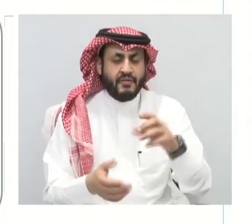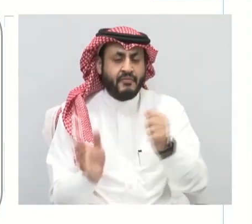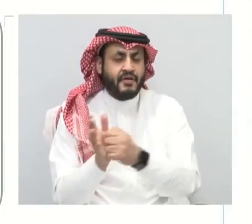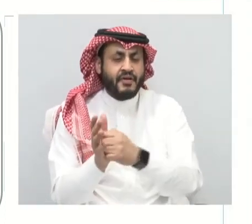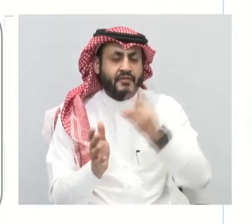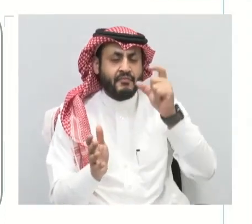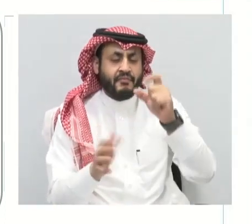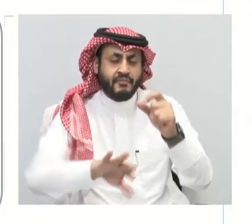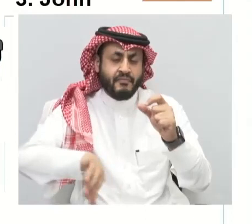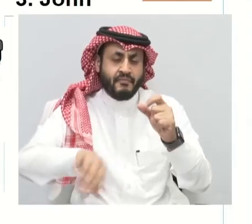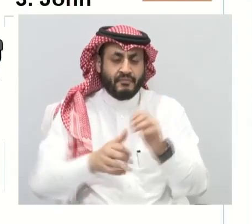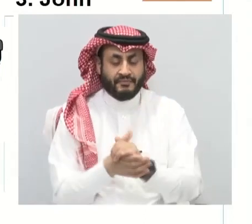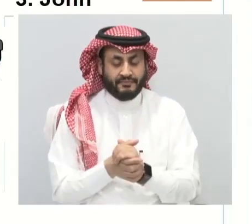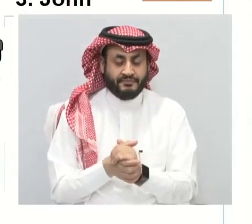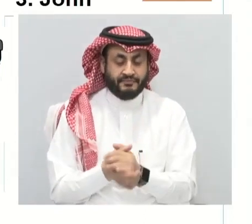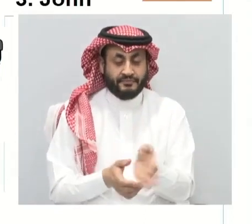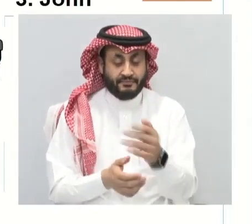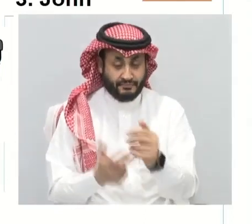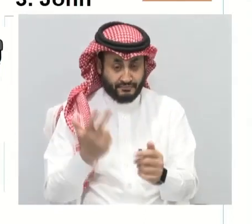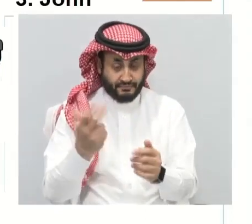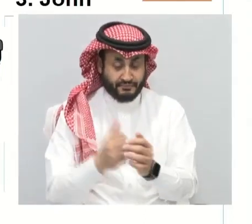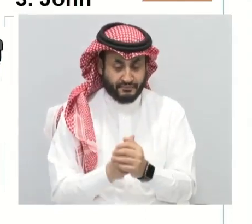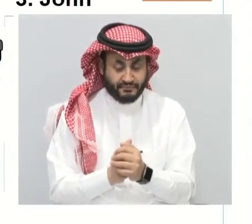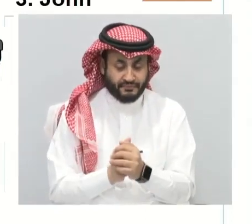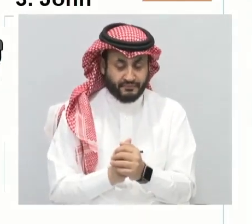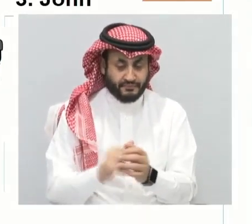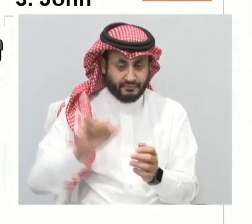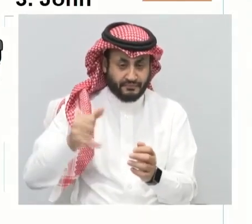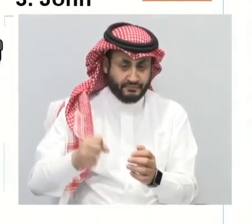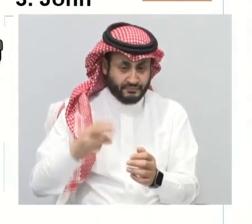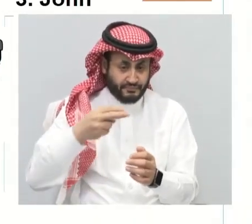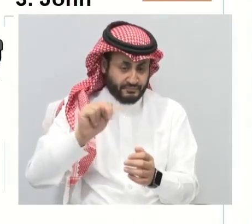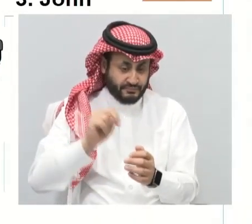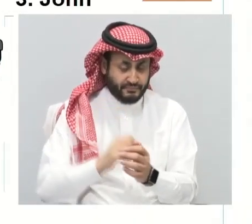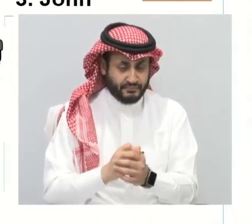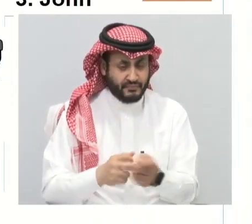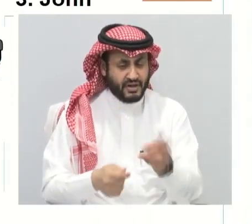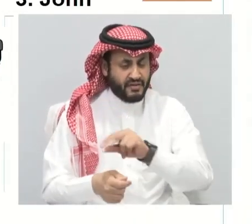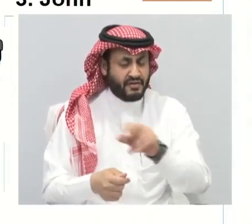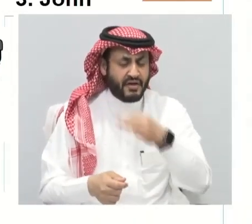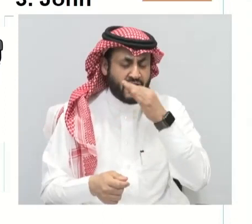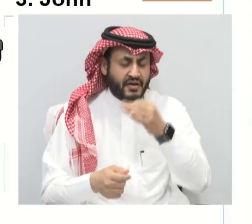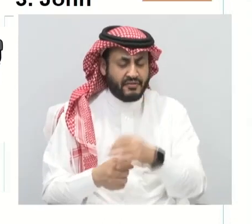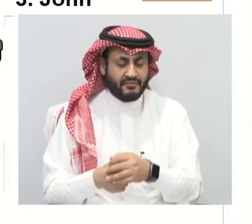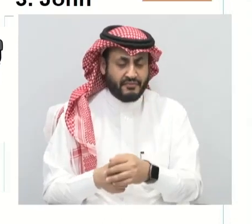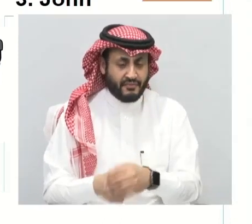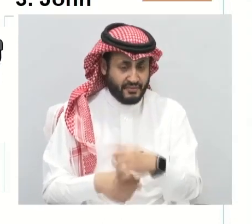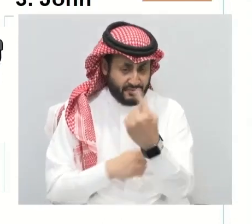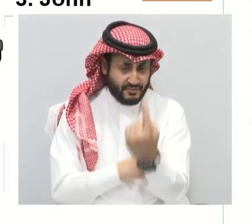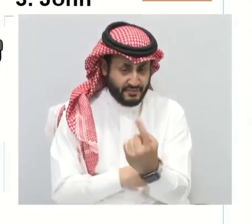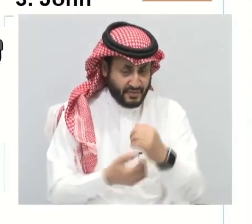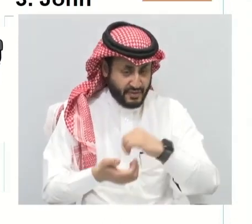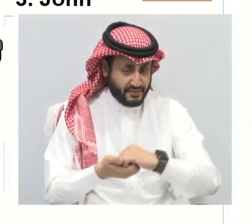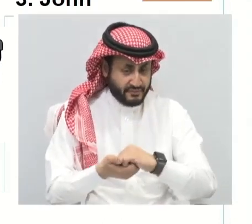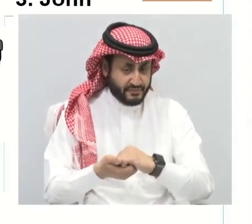the right. Now we move to the third one, that is John. John recorded a voice message also, and he asked his